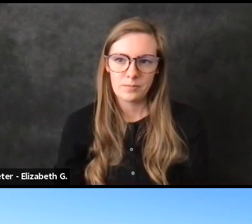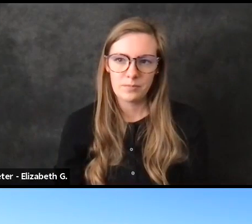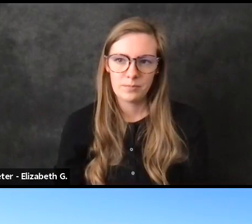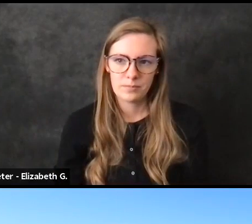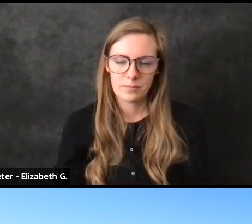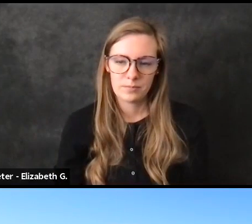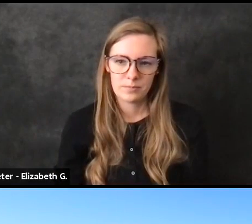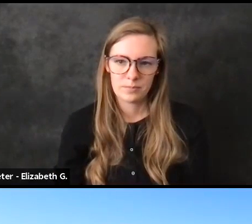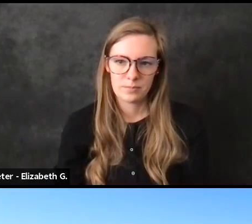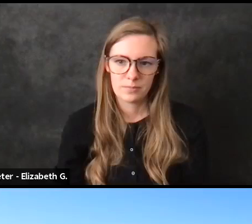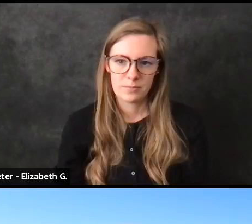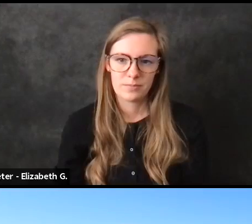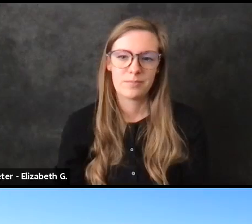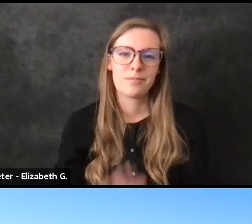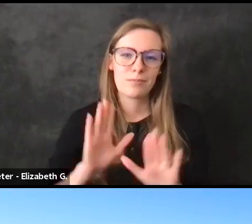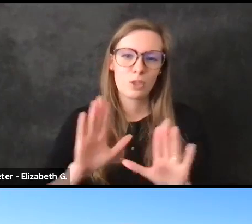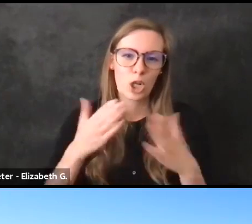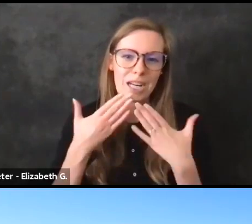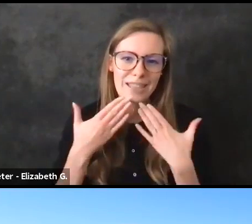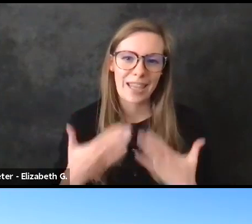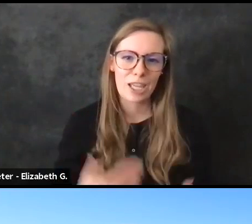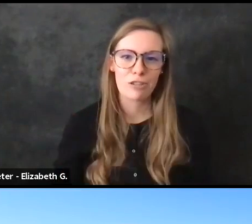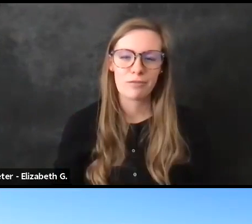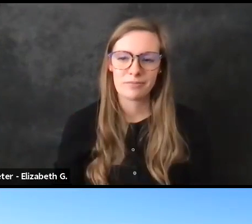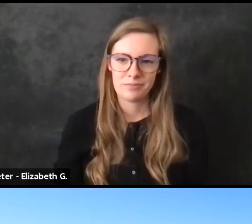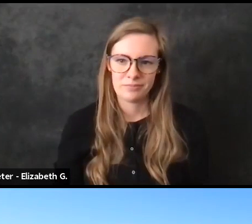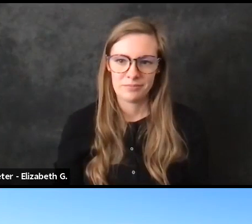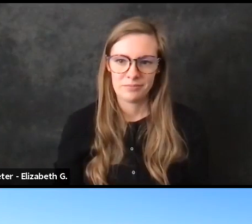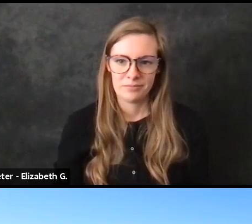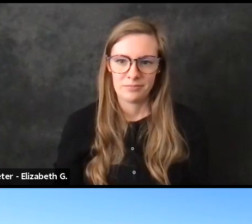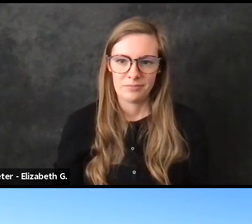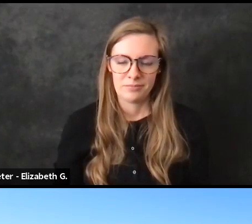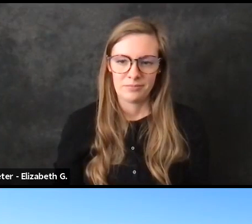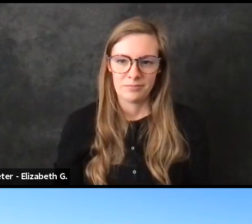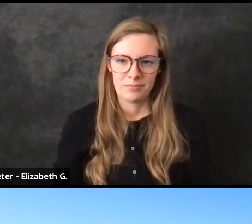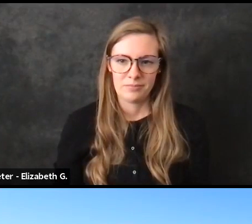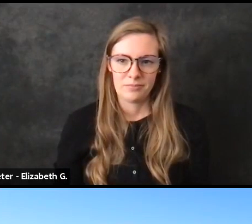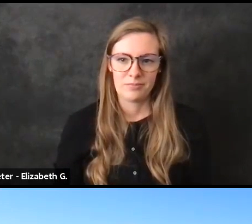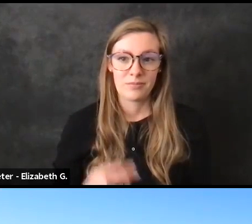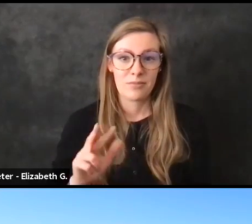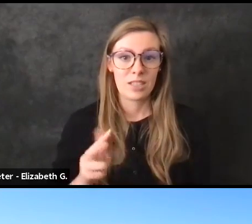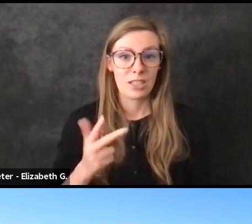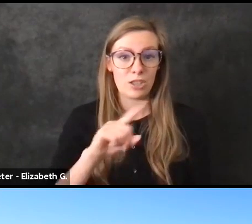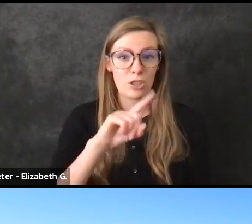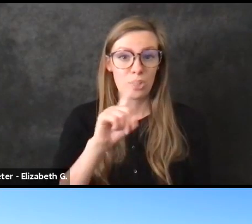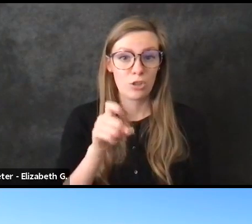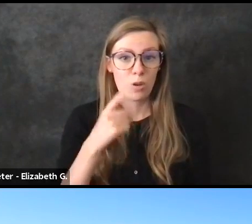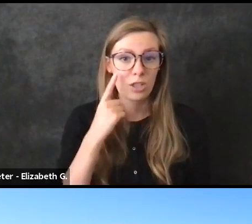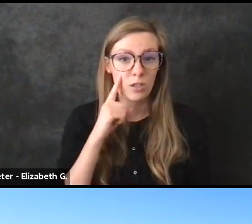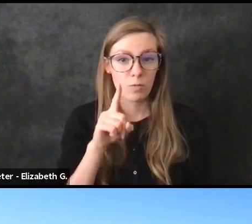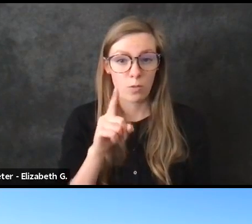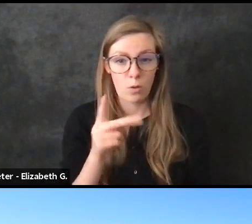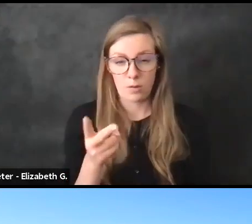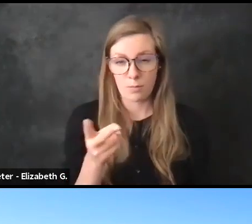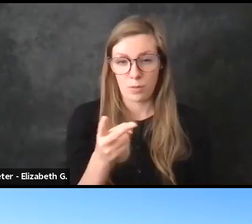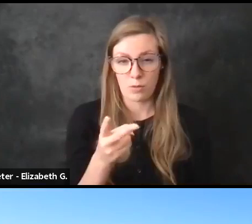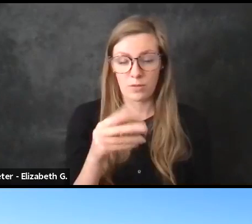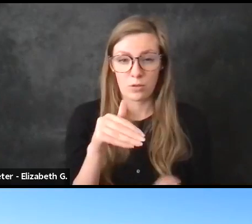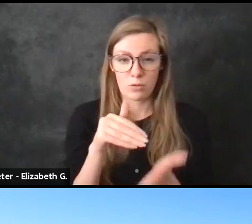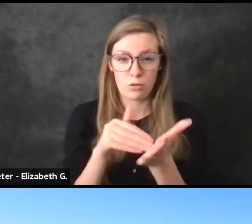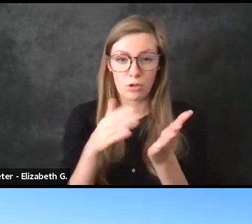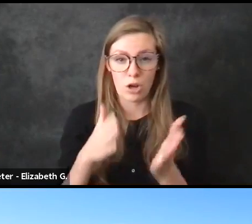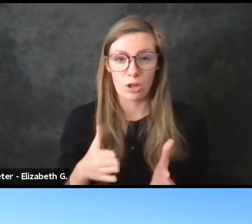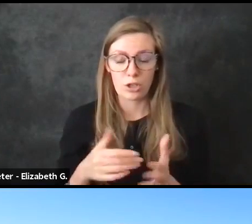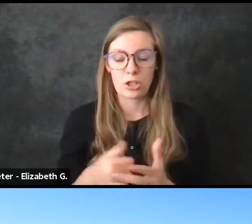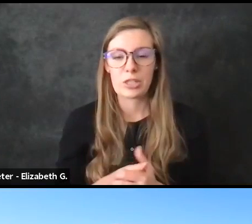Great, thank you. And this third question I'm going to direct to you, Dr. Mase, and to Dr. Shende, if I